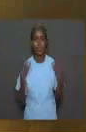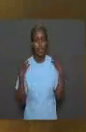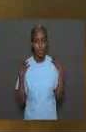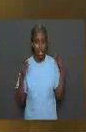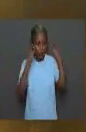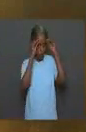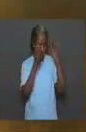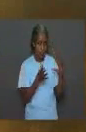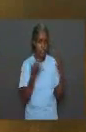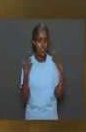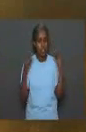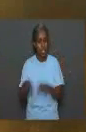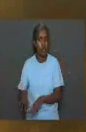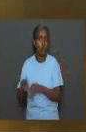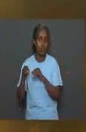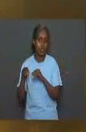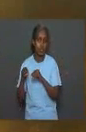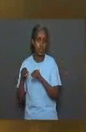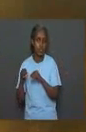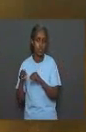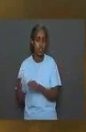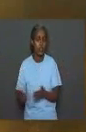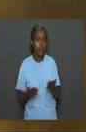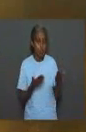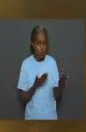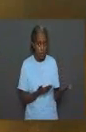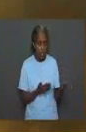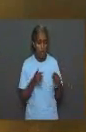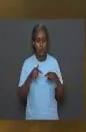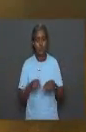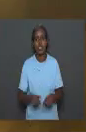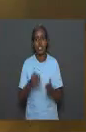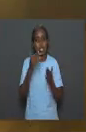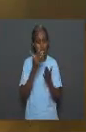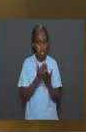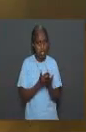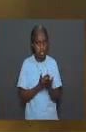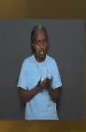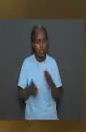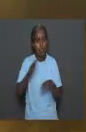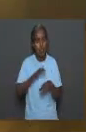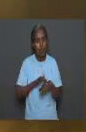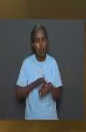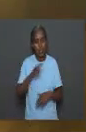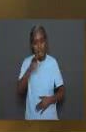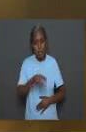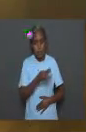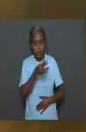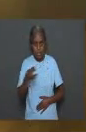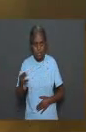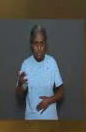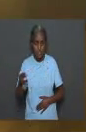Hello, teacher. Hello, students. Welcome to today's lesson on